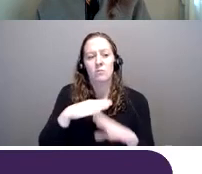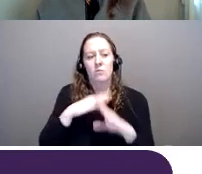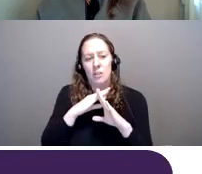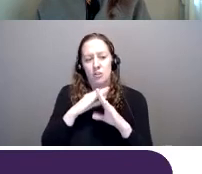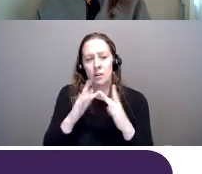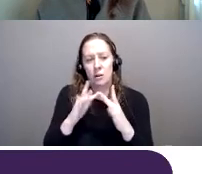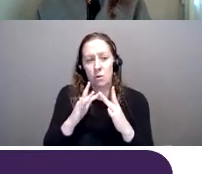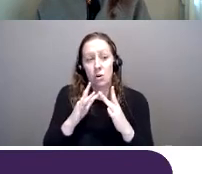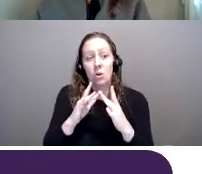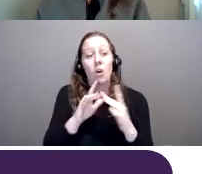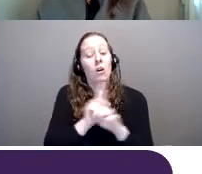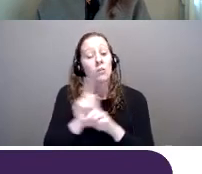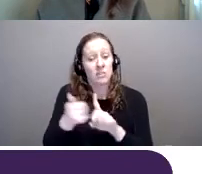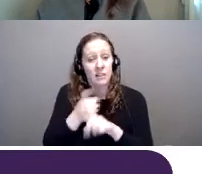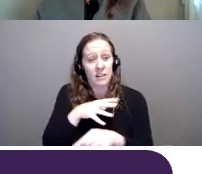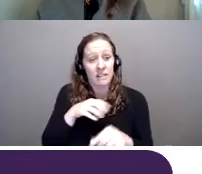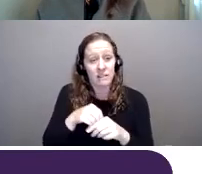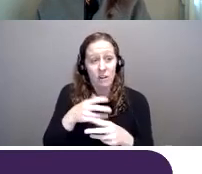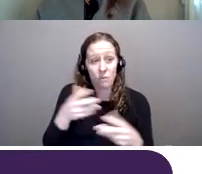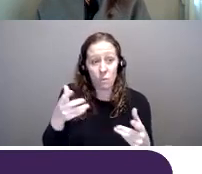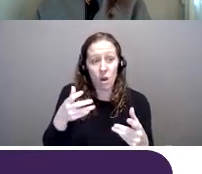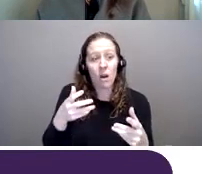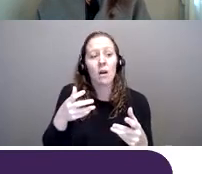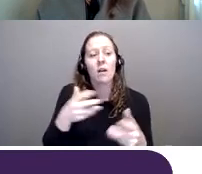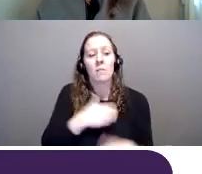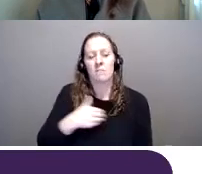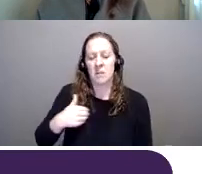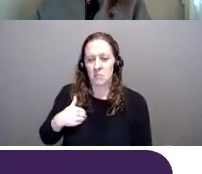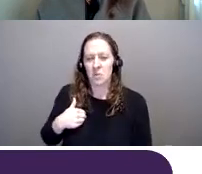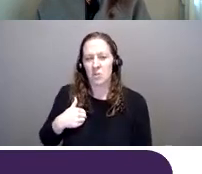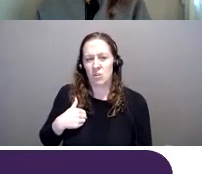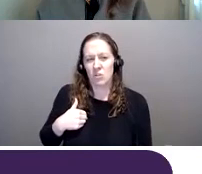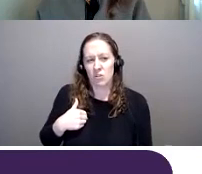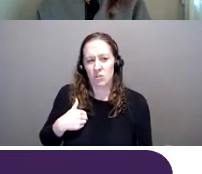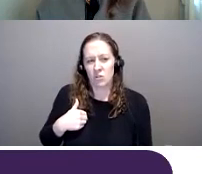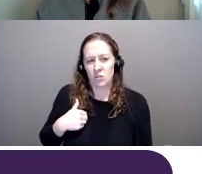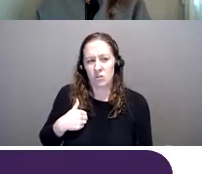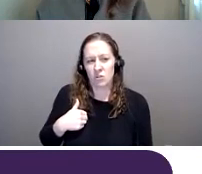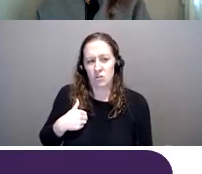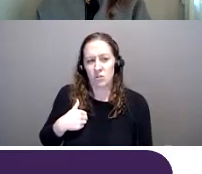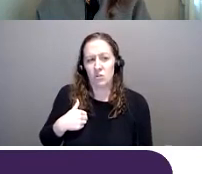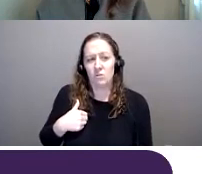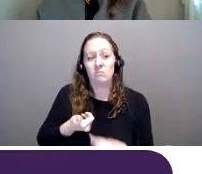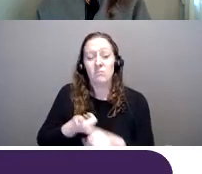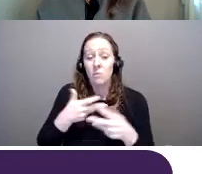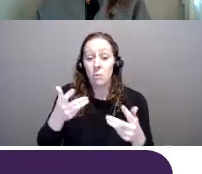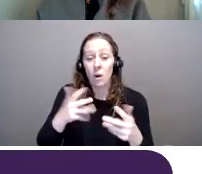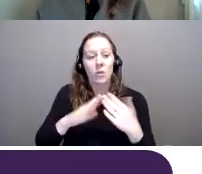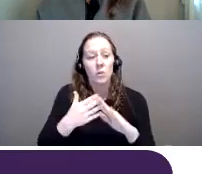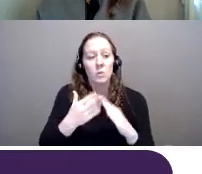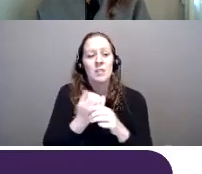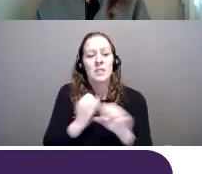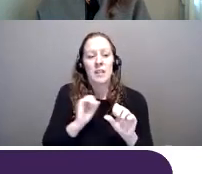has also served on the network as a member of the committee, as she was the Community Safety